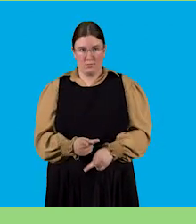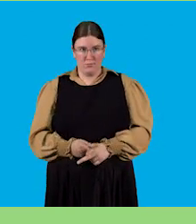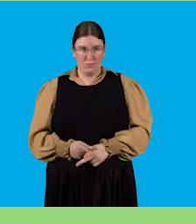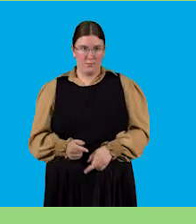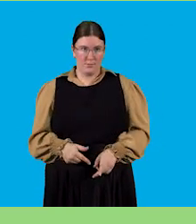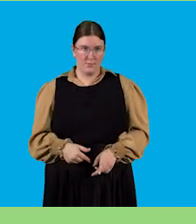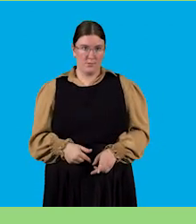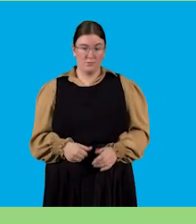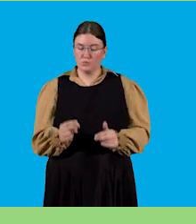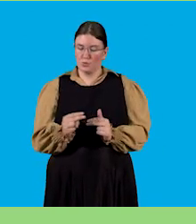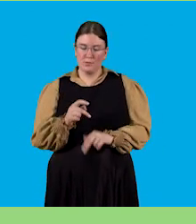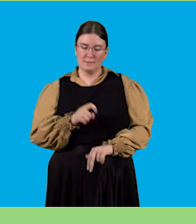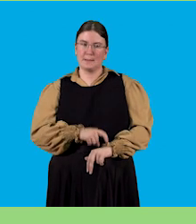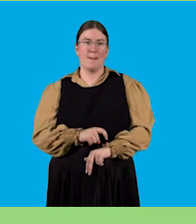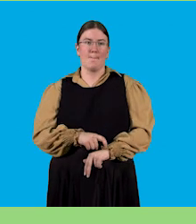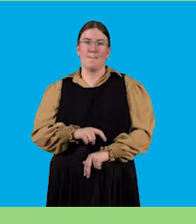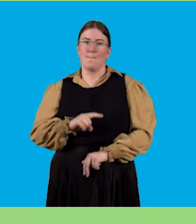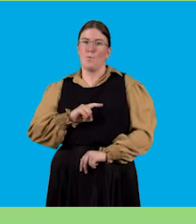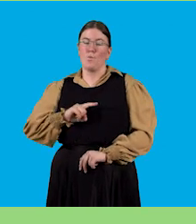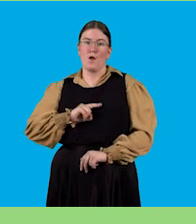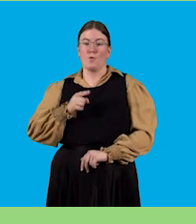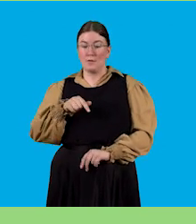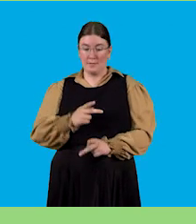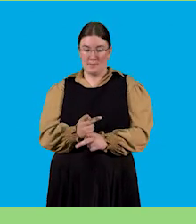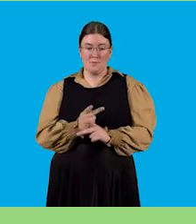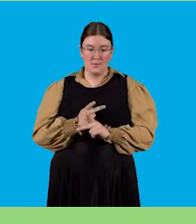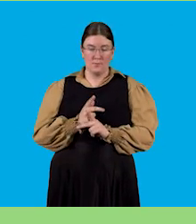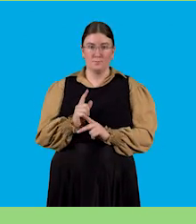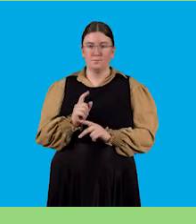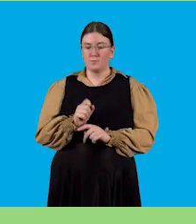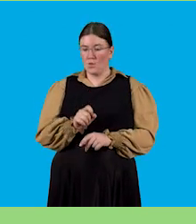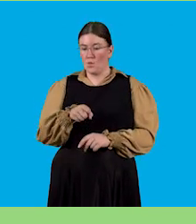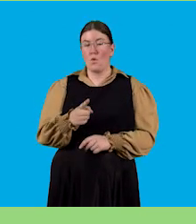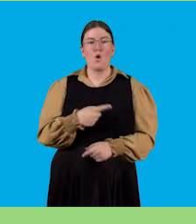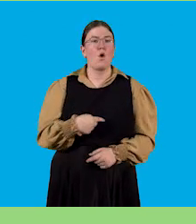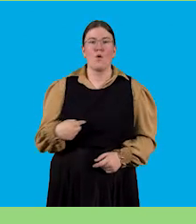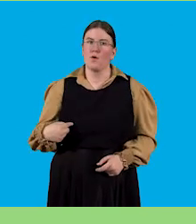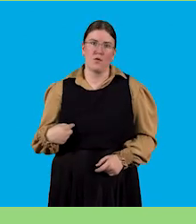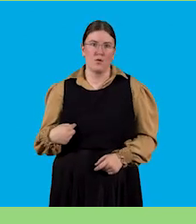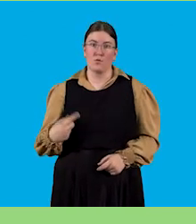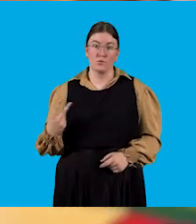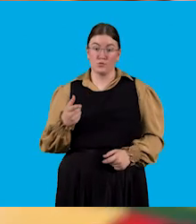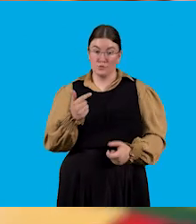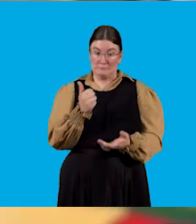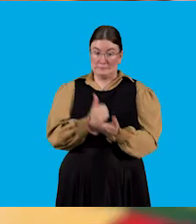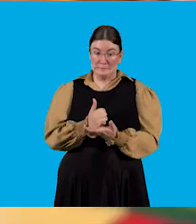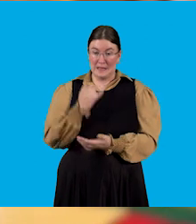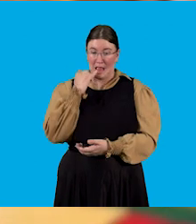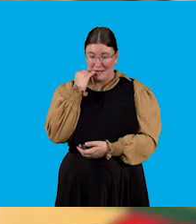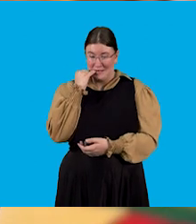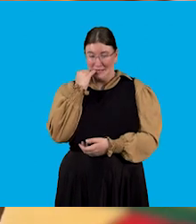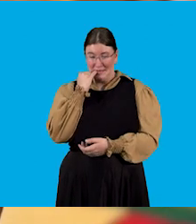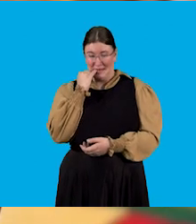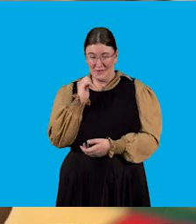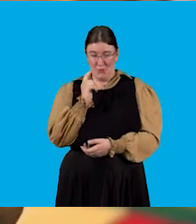is on temporarily because you do not keep urine in your body for long, and it's also not good to